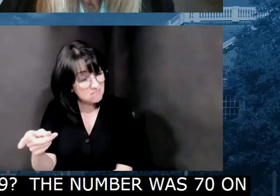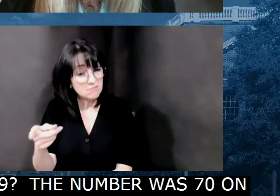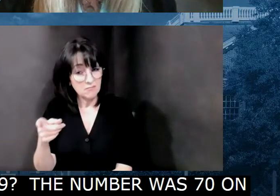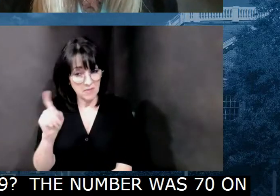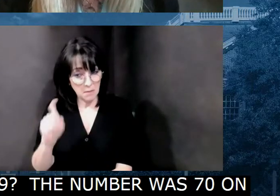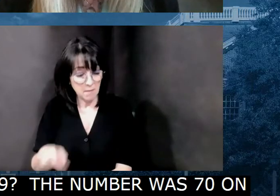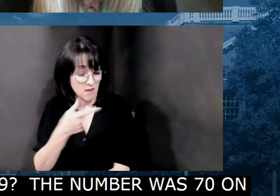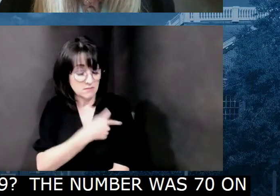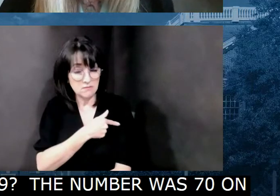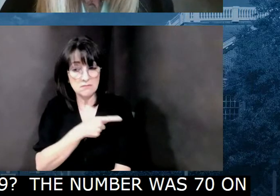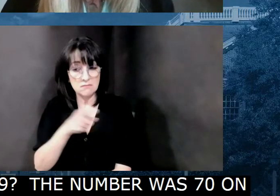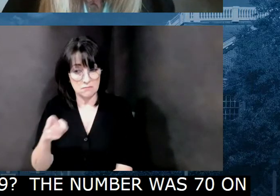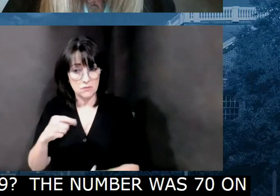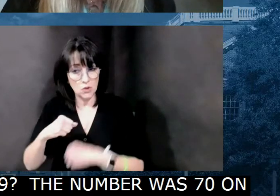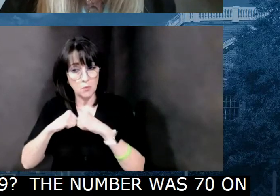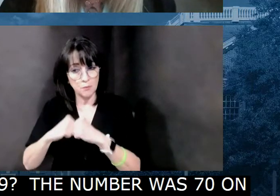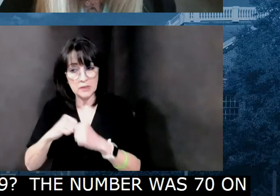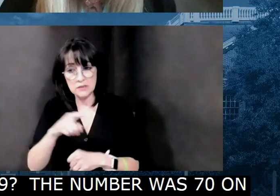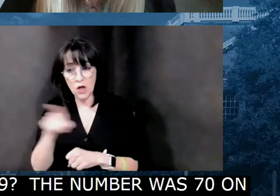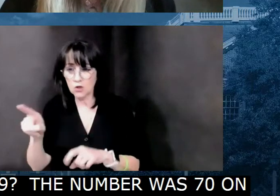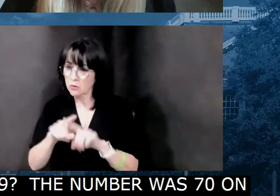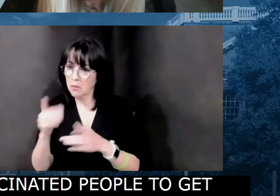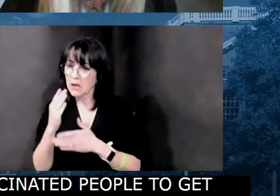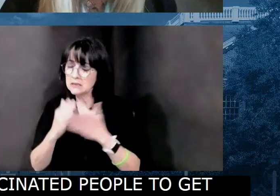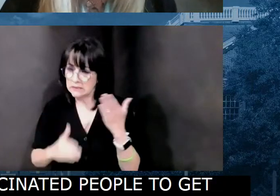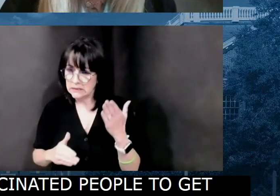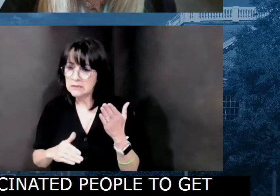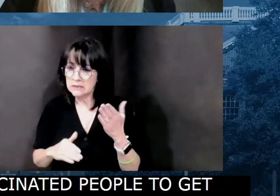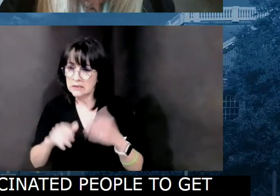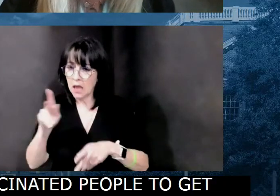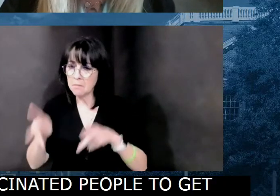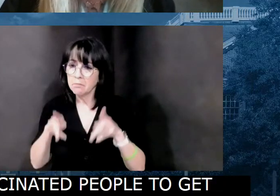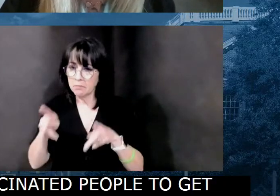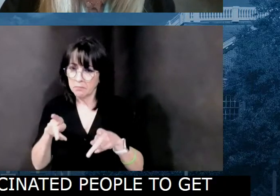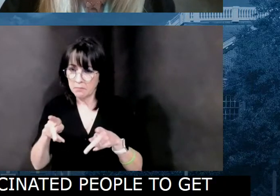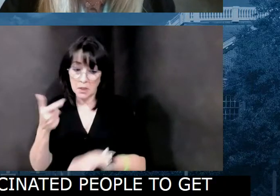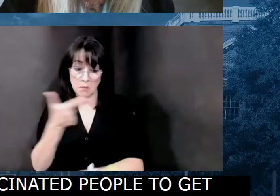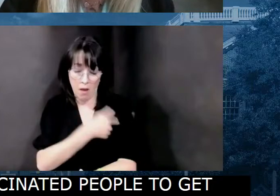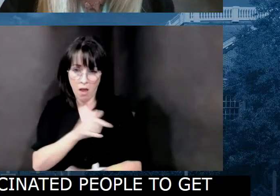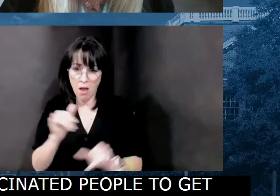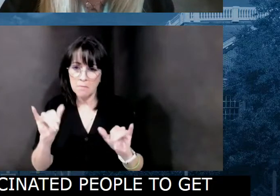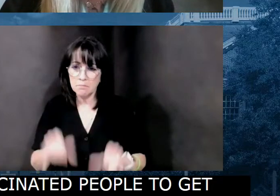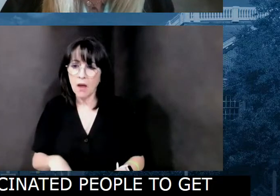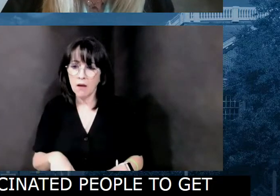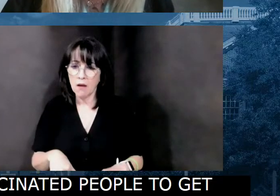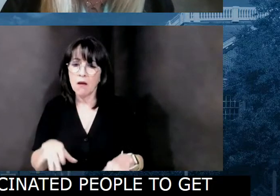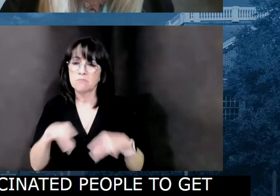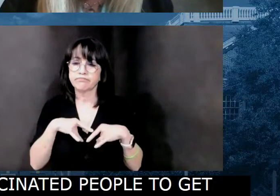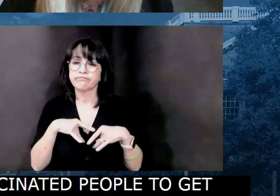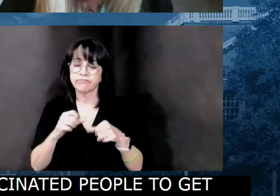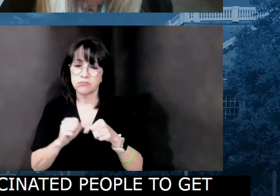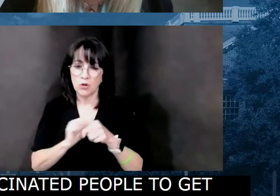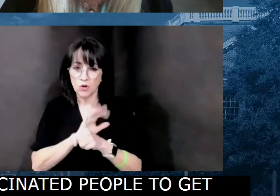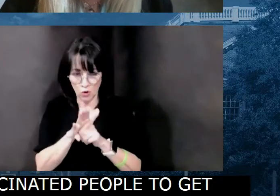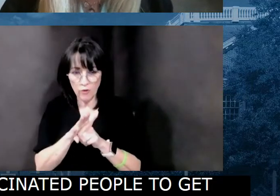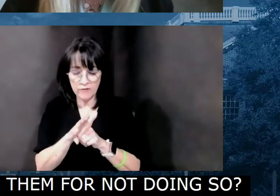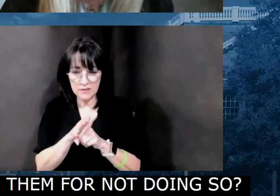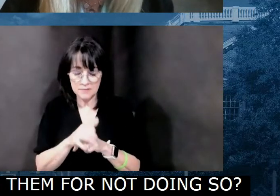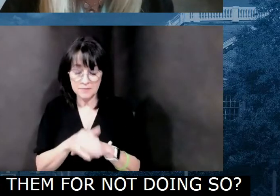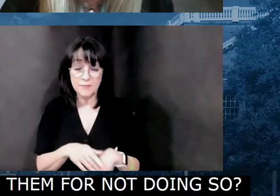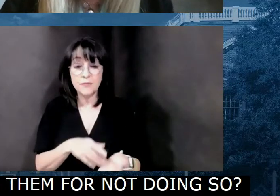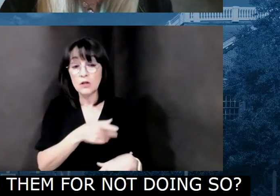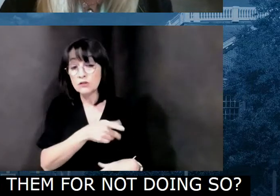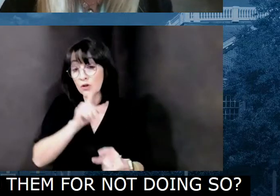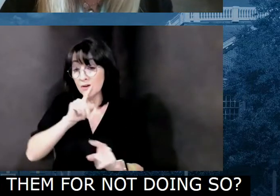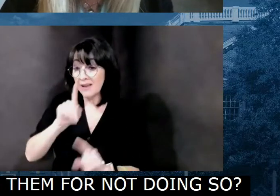Yeah, great question. So we've only had 330 breakthrough cases in Delaware, which when you think about, the